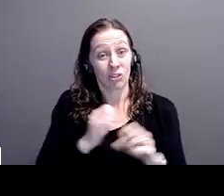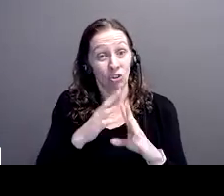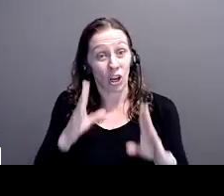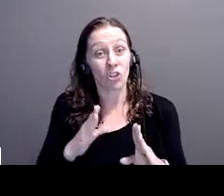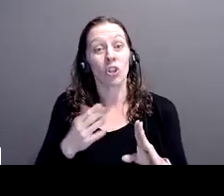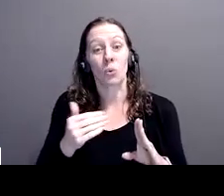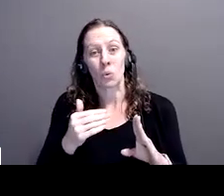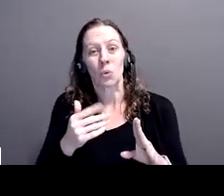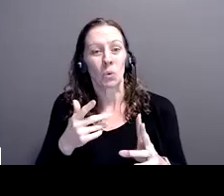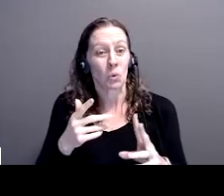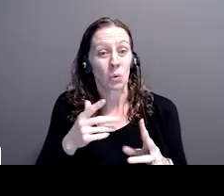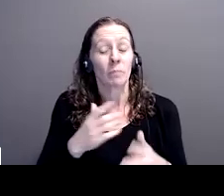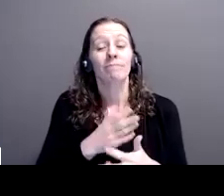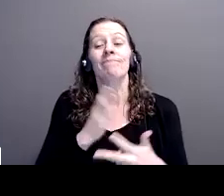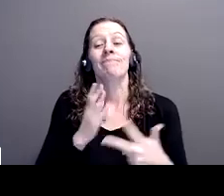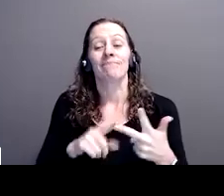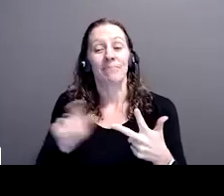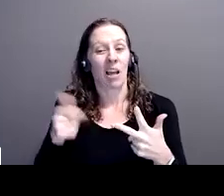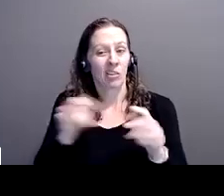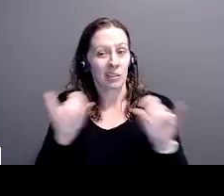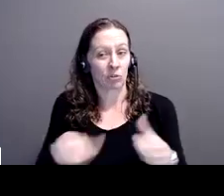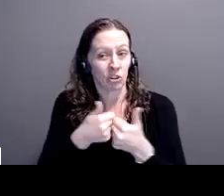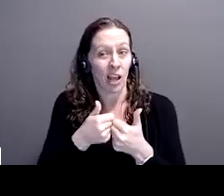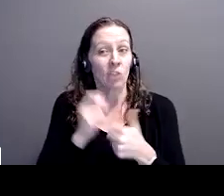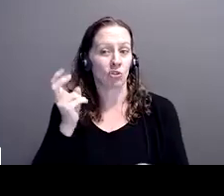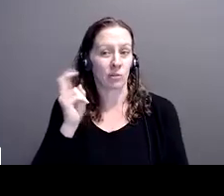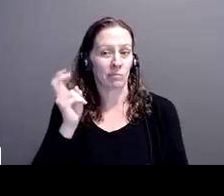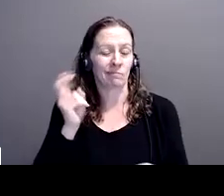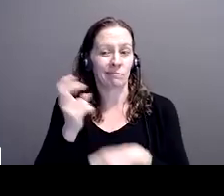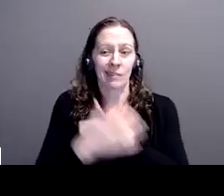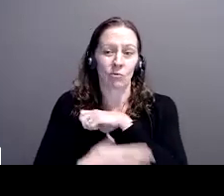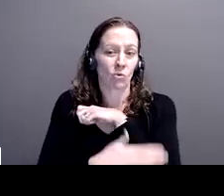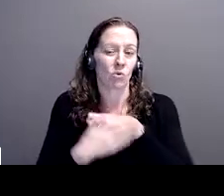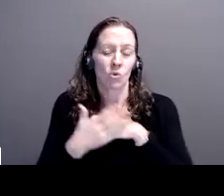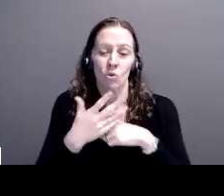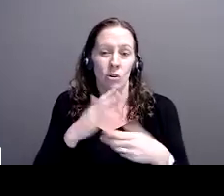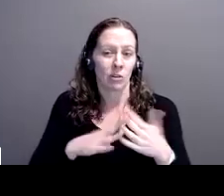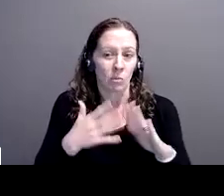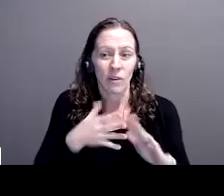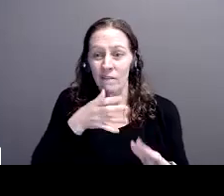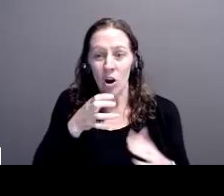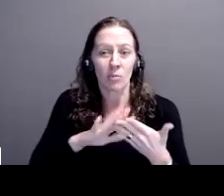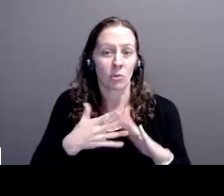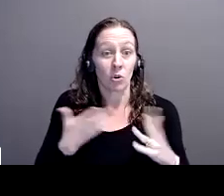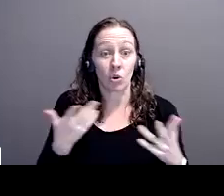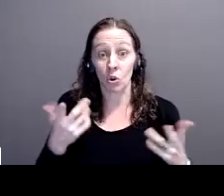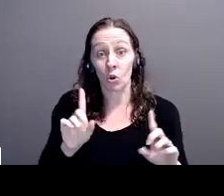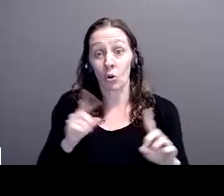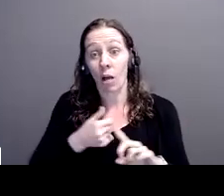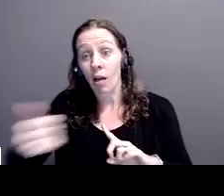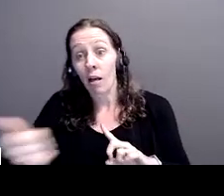other systemic challenges around transportation. In rural communities, we face this barrier at any age. Getting where you need to